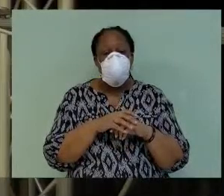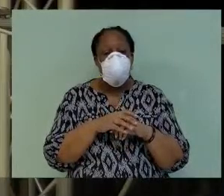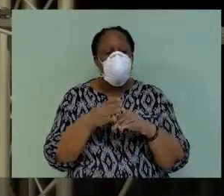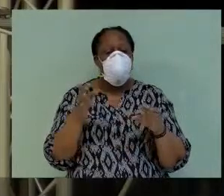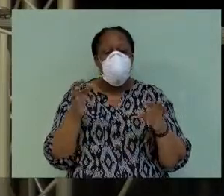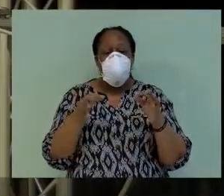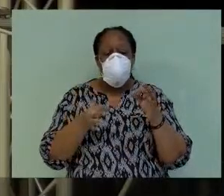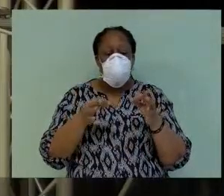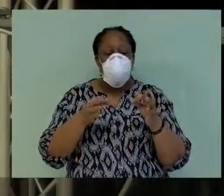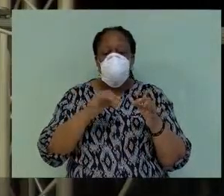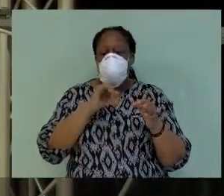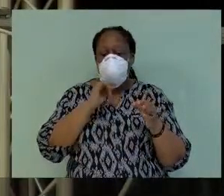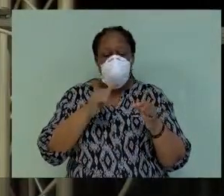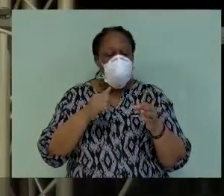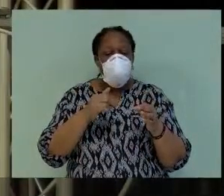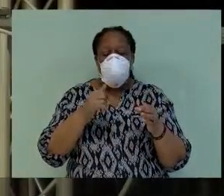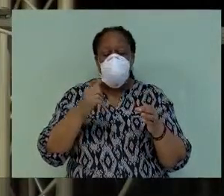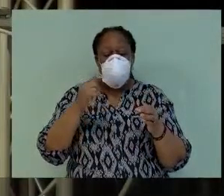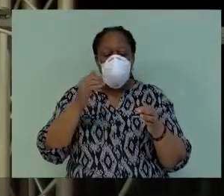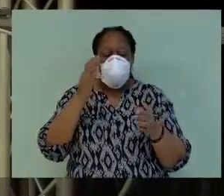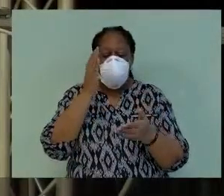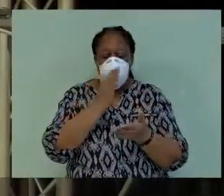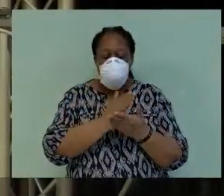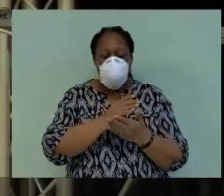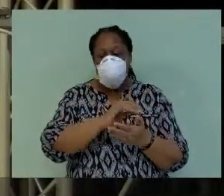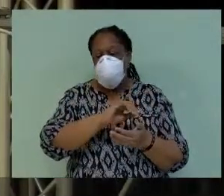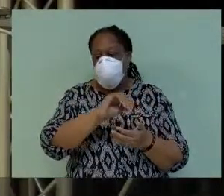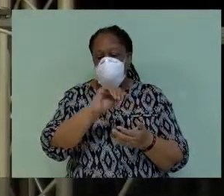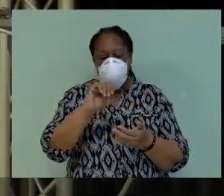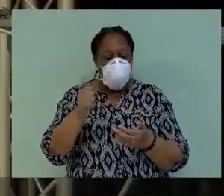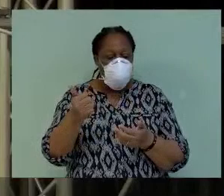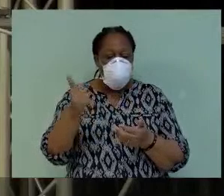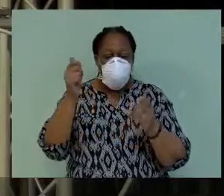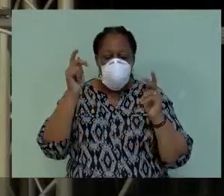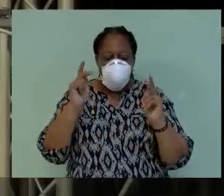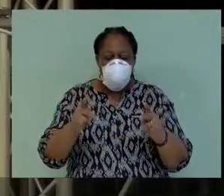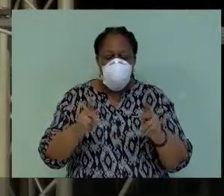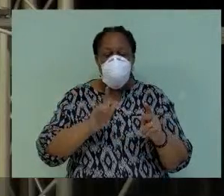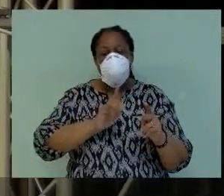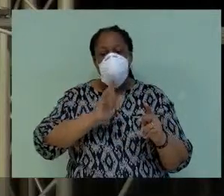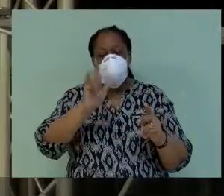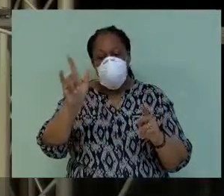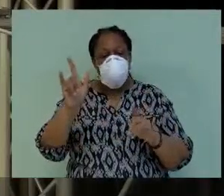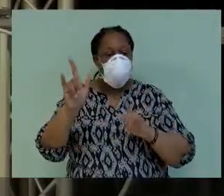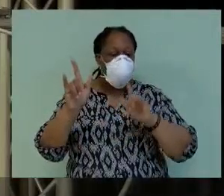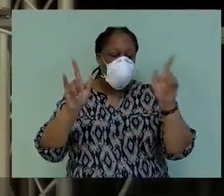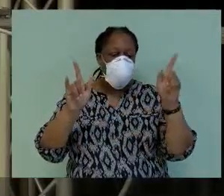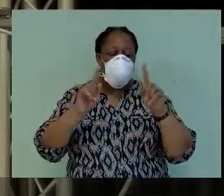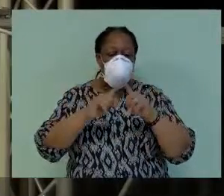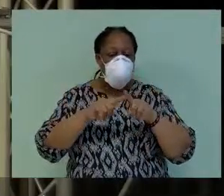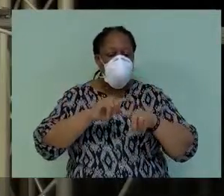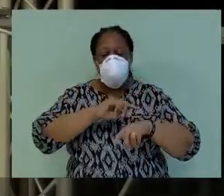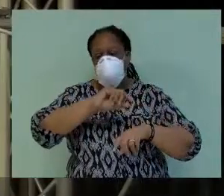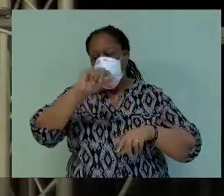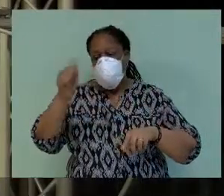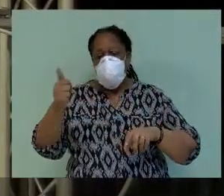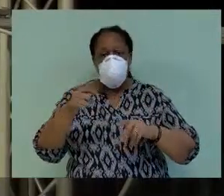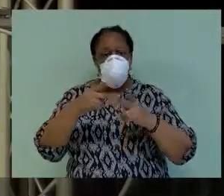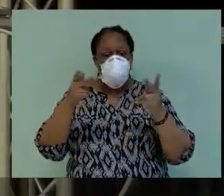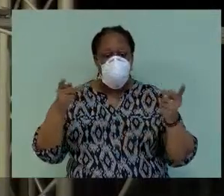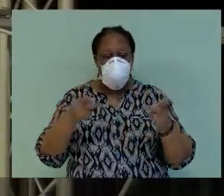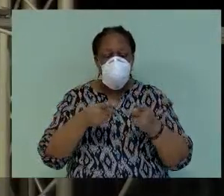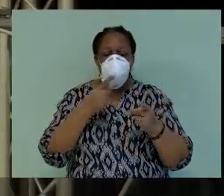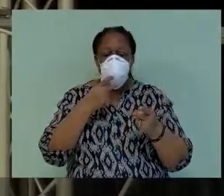closed, have never stopped the departure for purposes of repatriation from anyone who is in